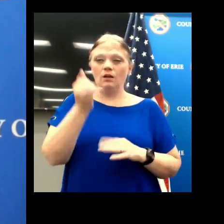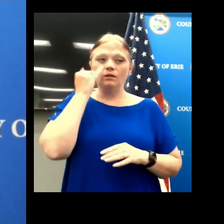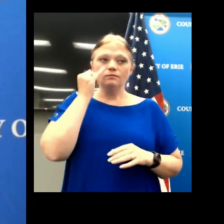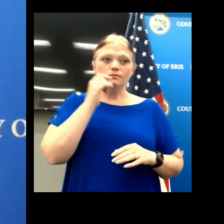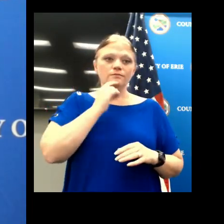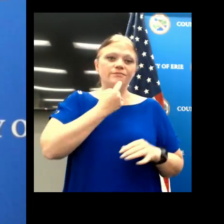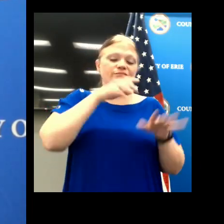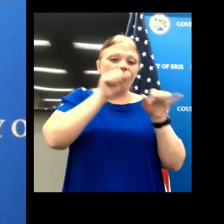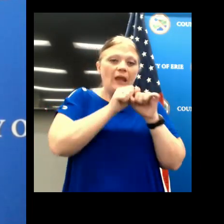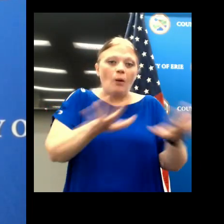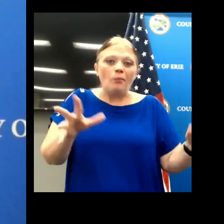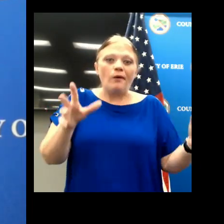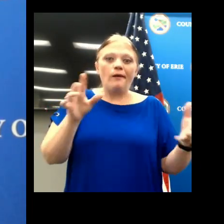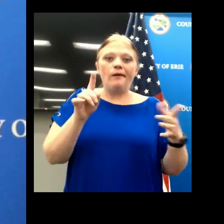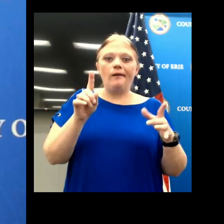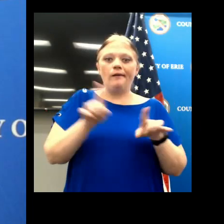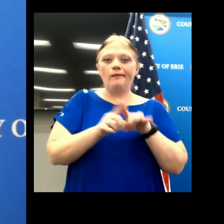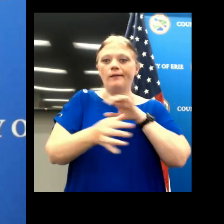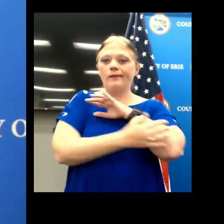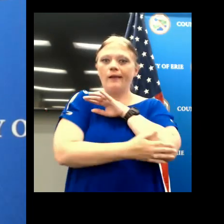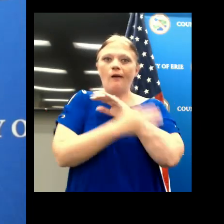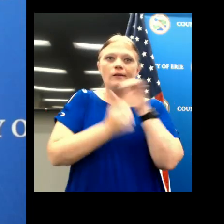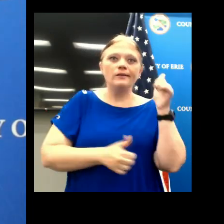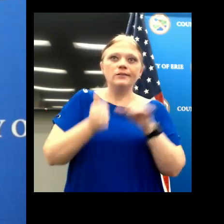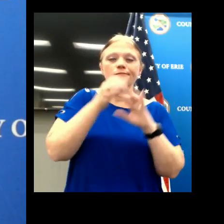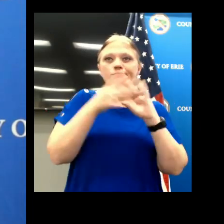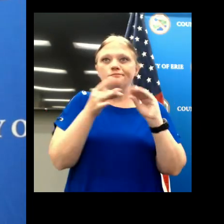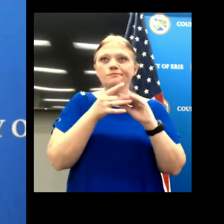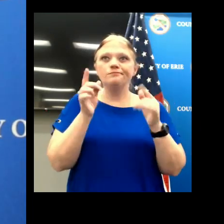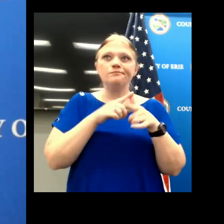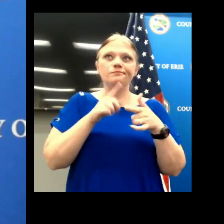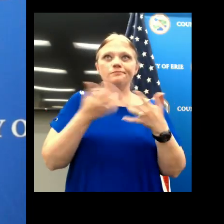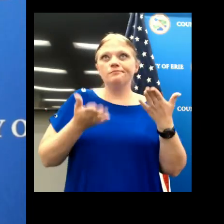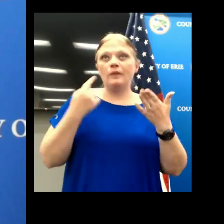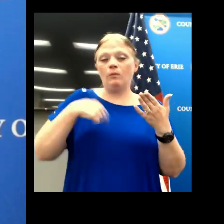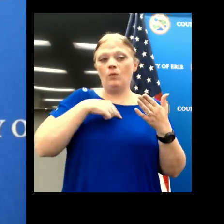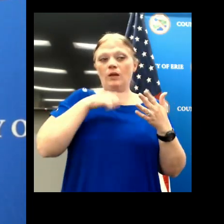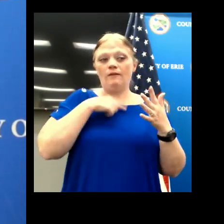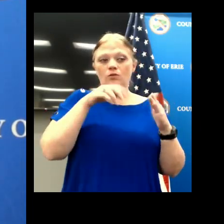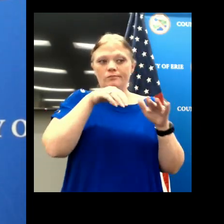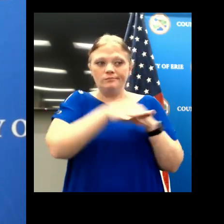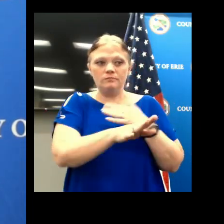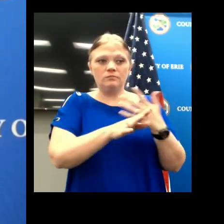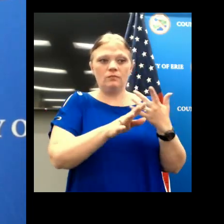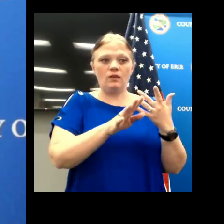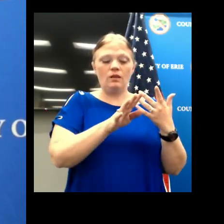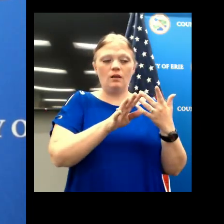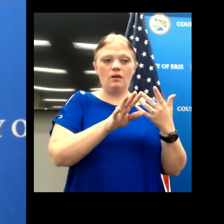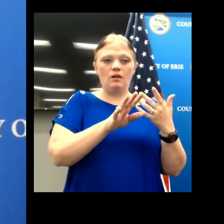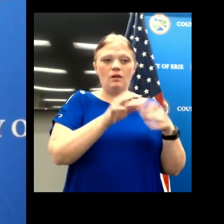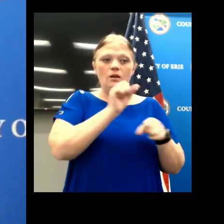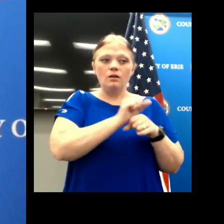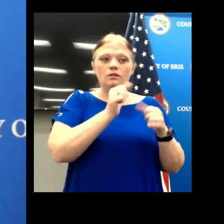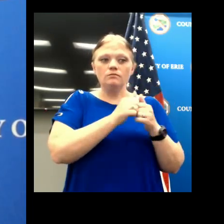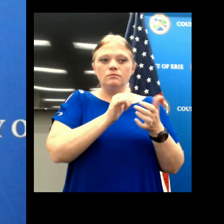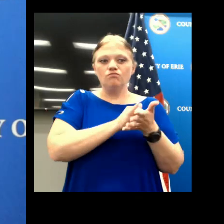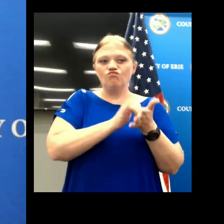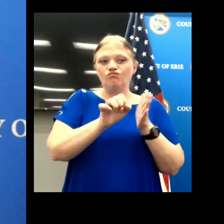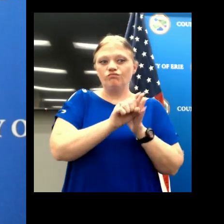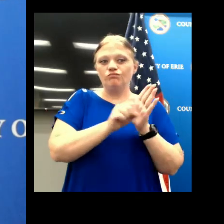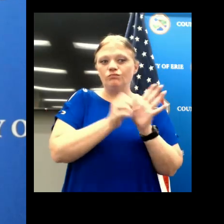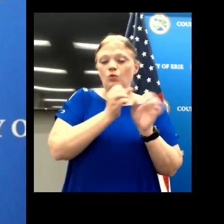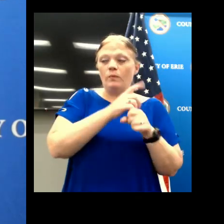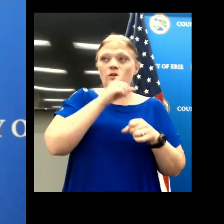as a county executive mentioned, then we may have to go in and facilitate and work with New York State to ensure